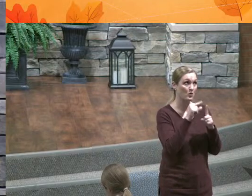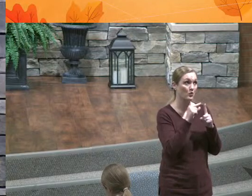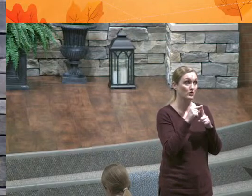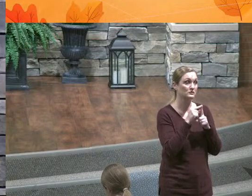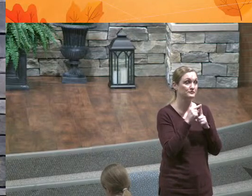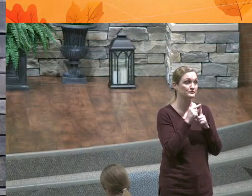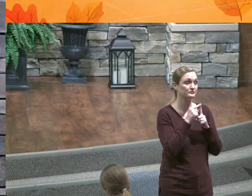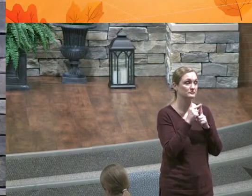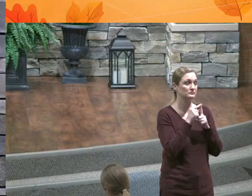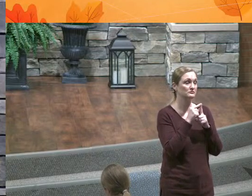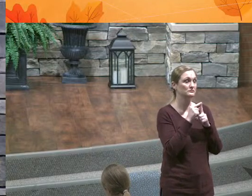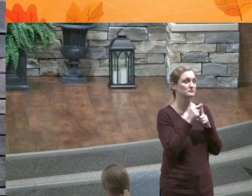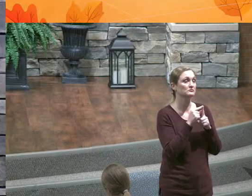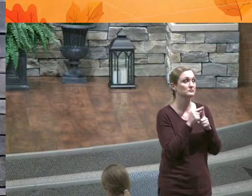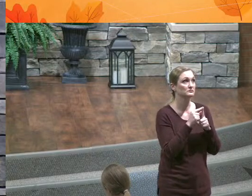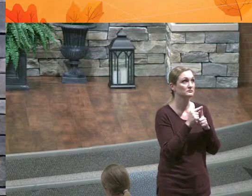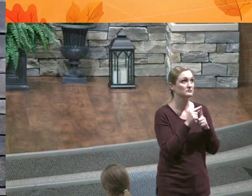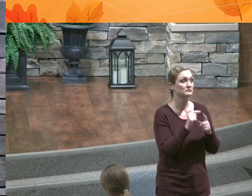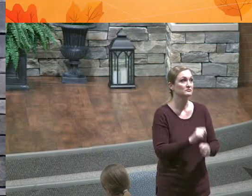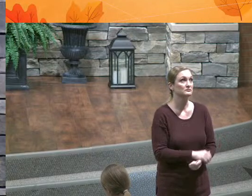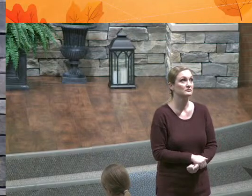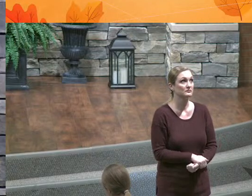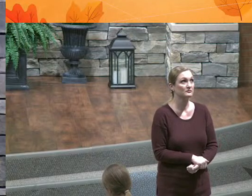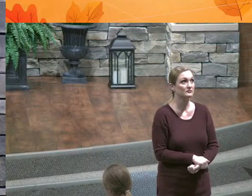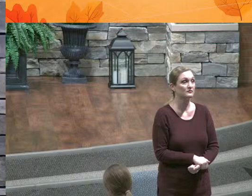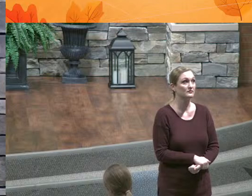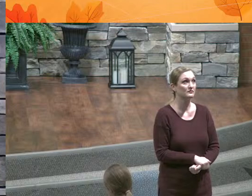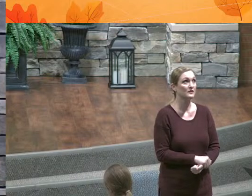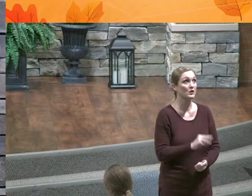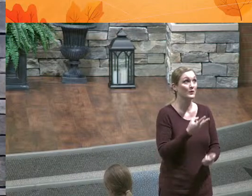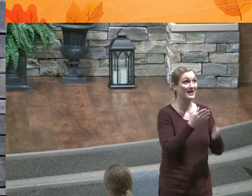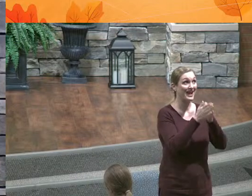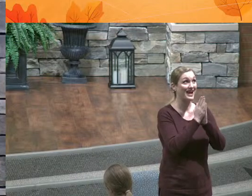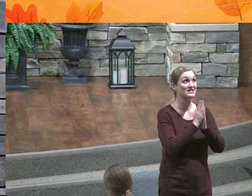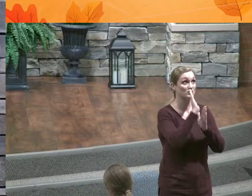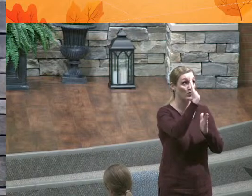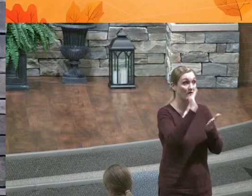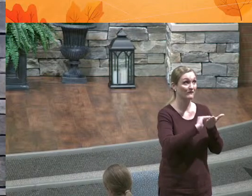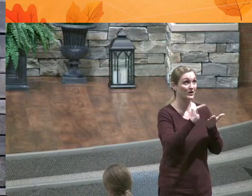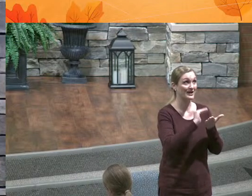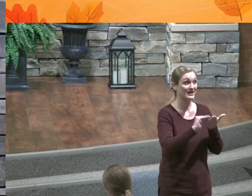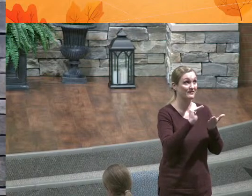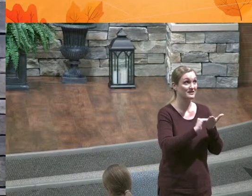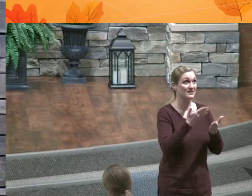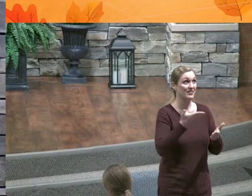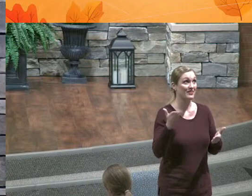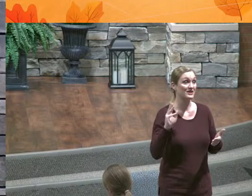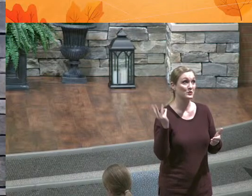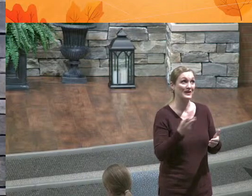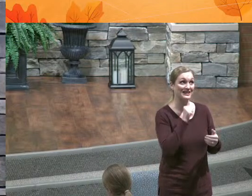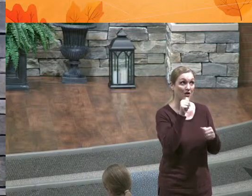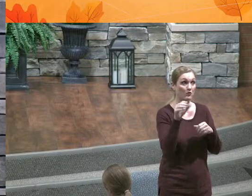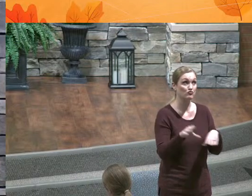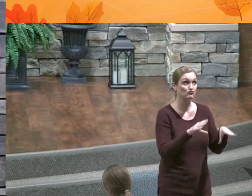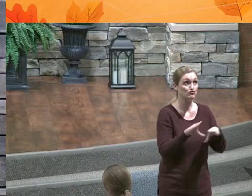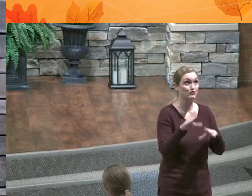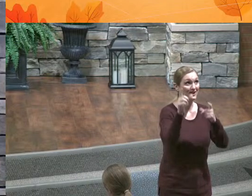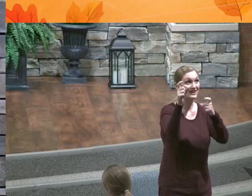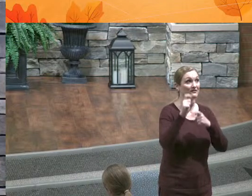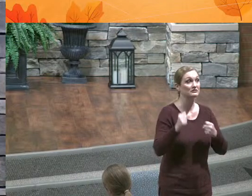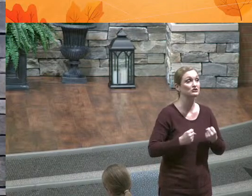and the word that we hear frequently. We ask your forgiveness of those things. We ask